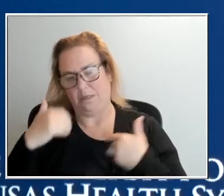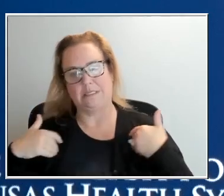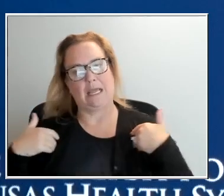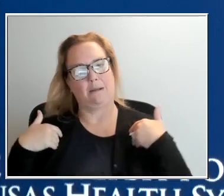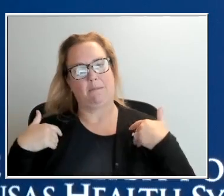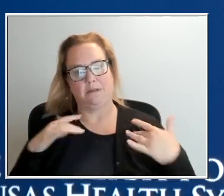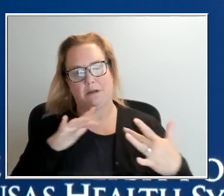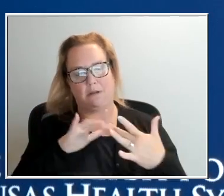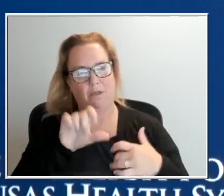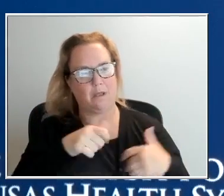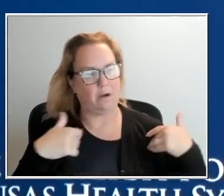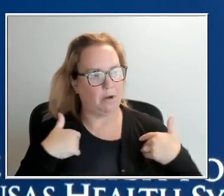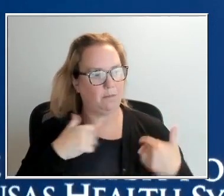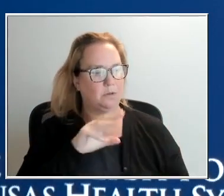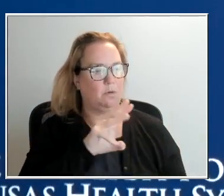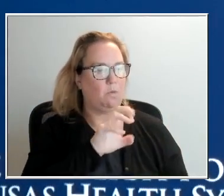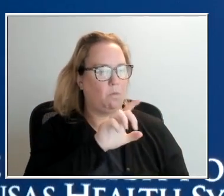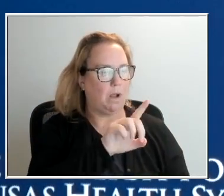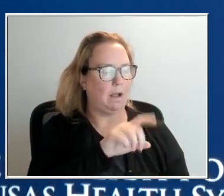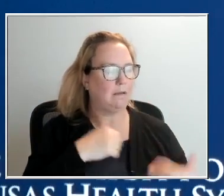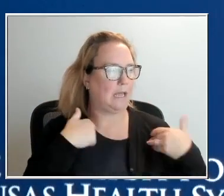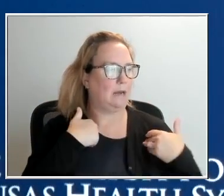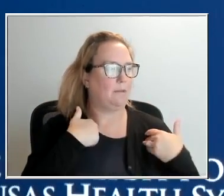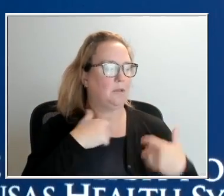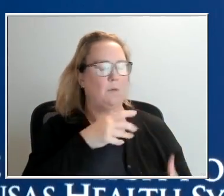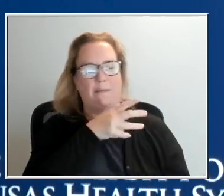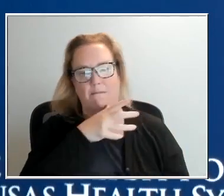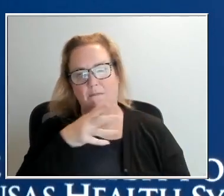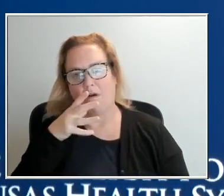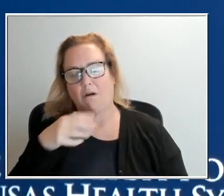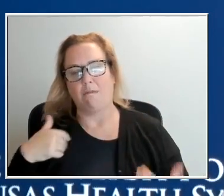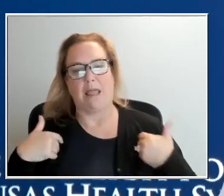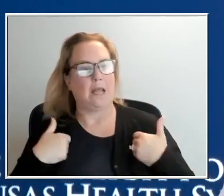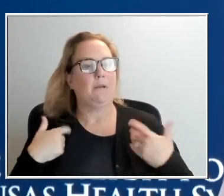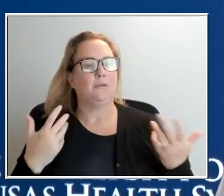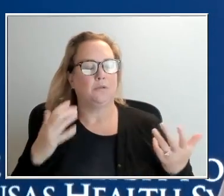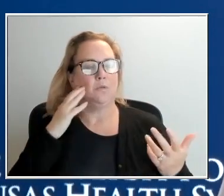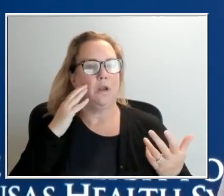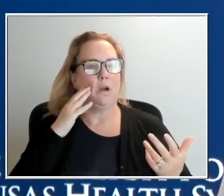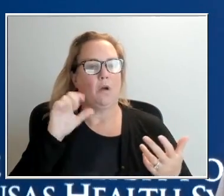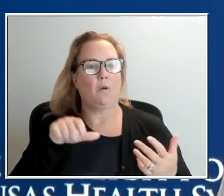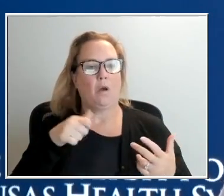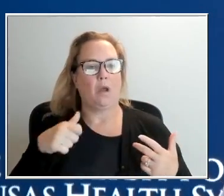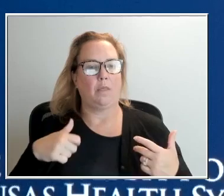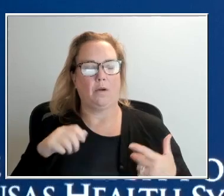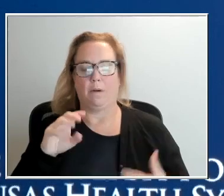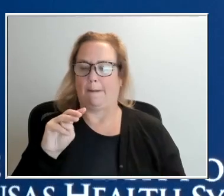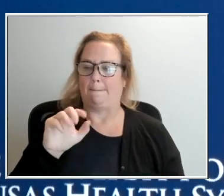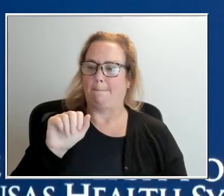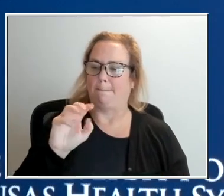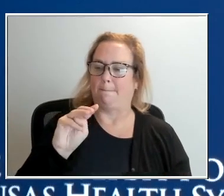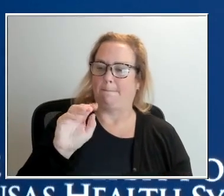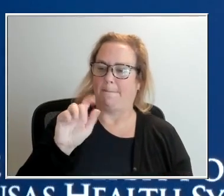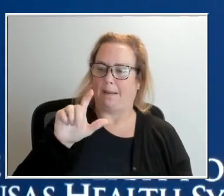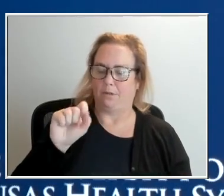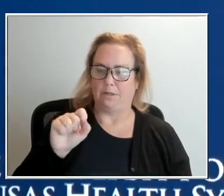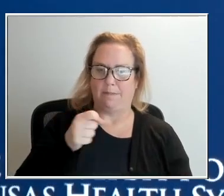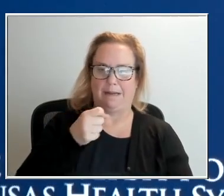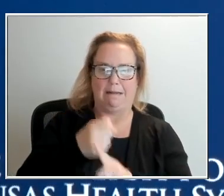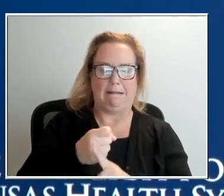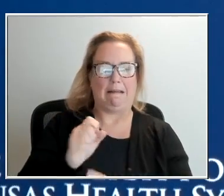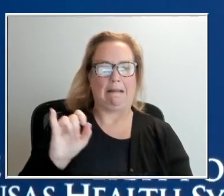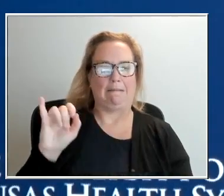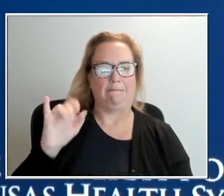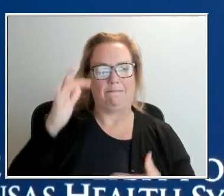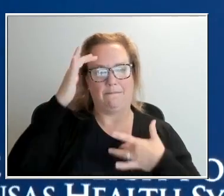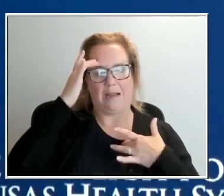it's wild animals coming into contact with farm-raised animals. We know that other mammals have been infected, and there's good data